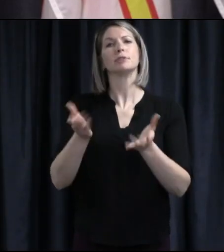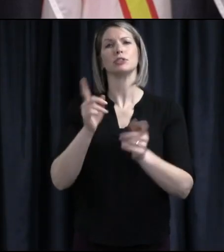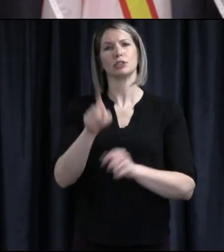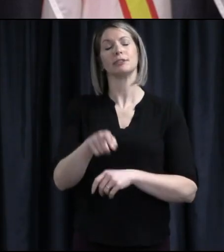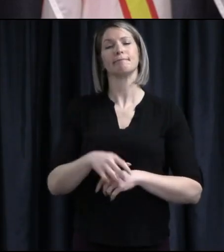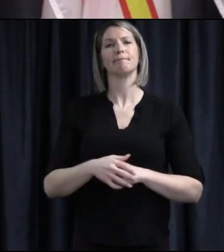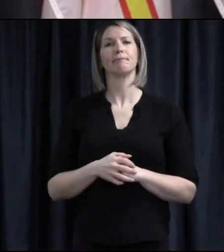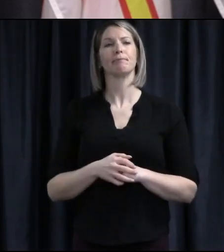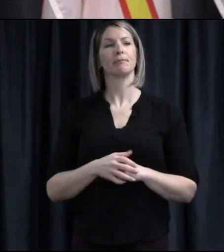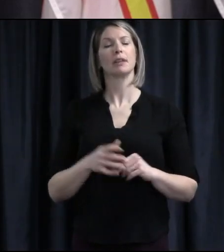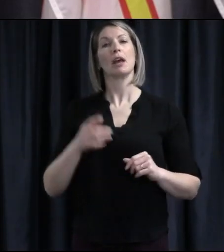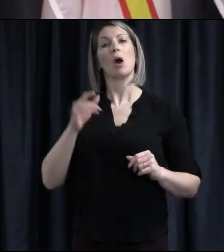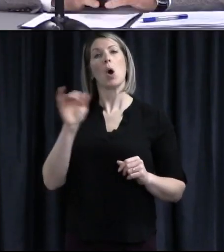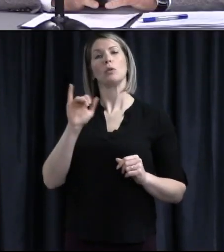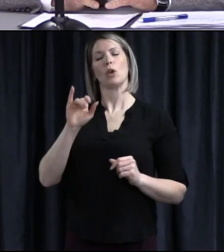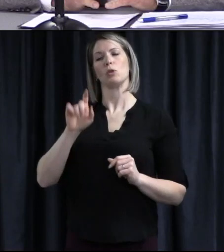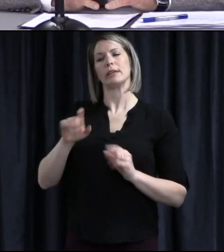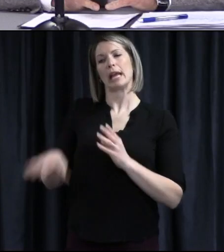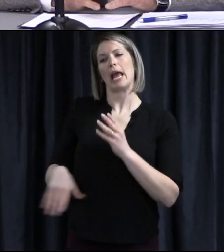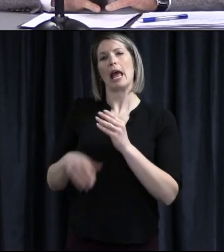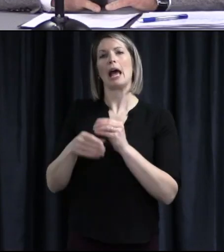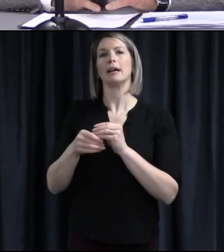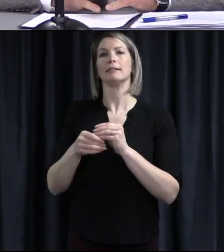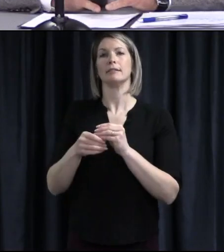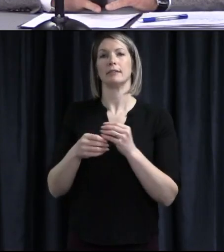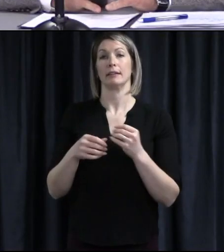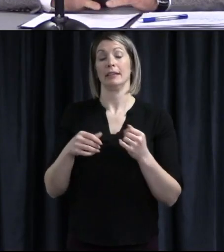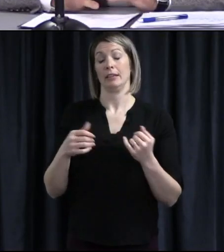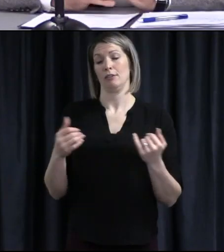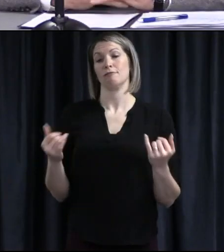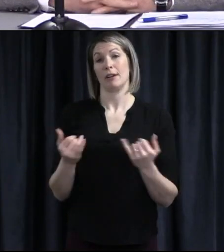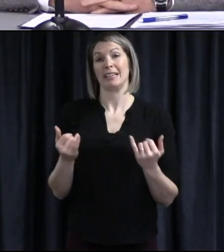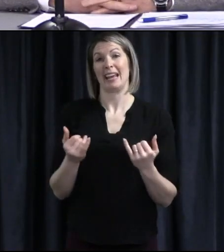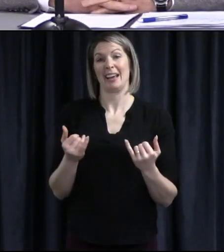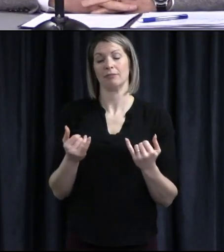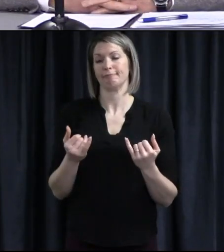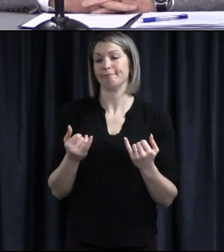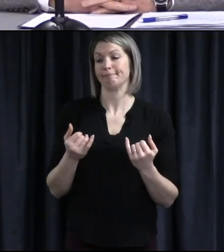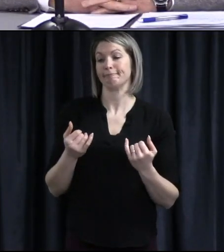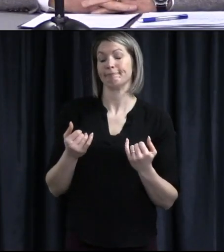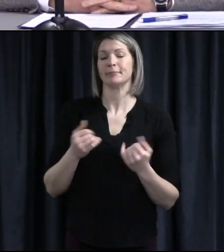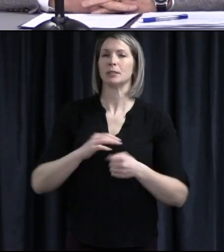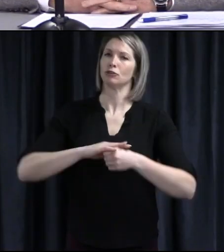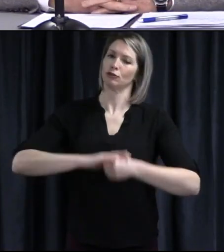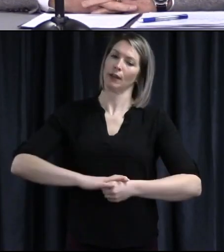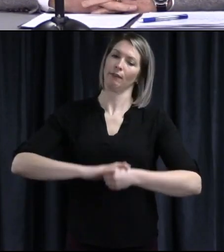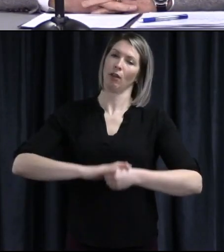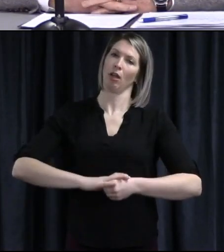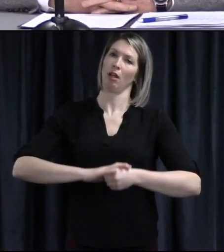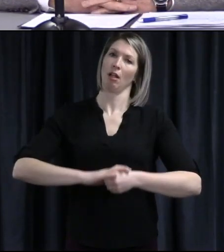too, if I could add to that, these are very stressful times on families and the family unit,